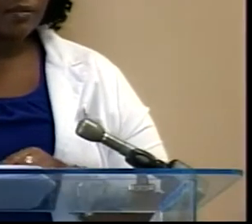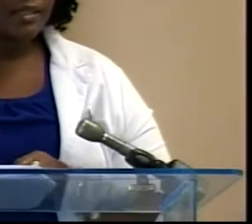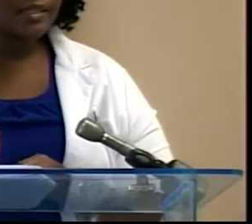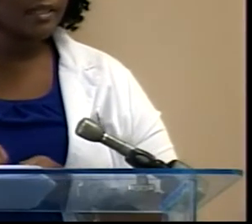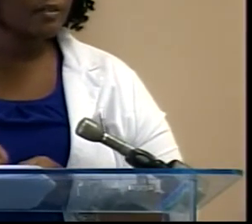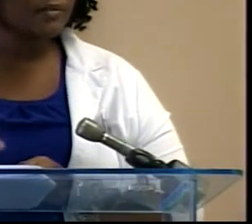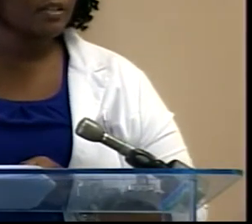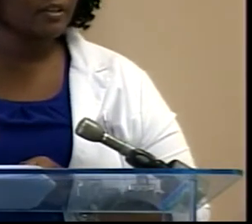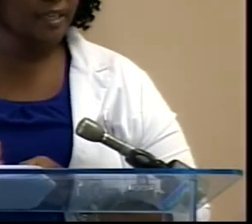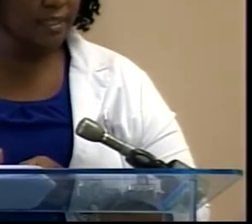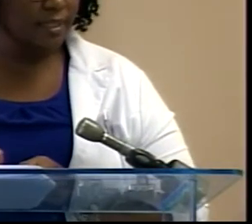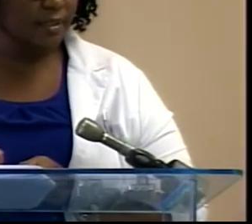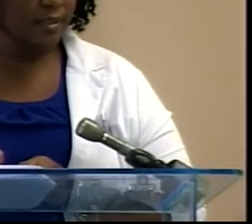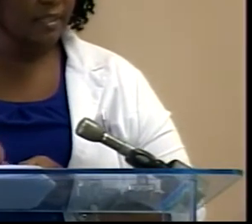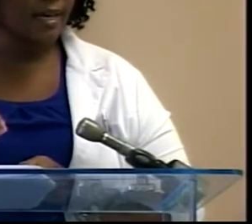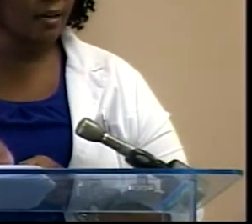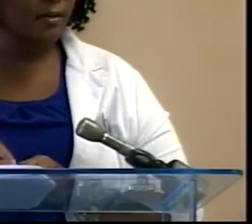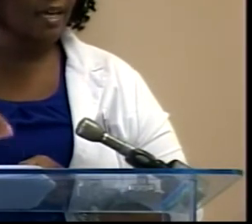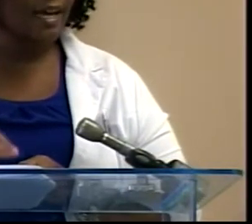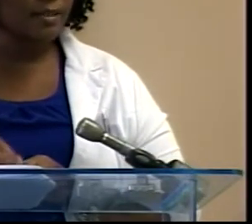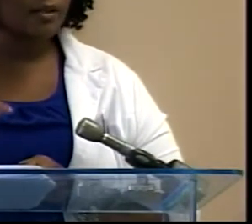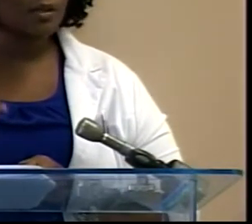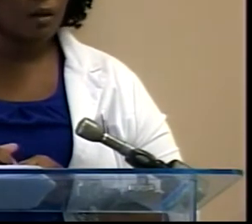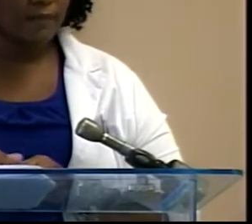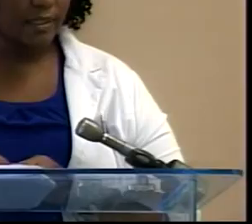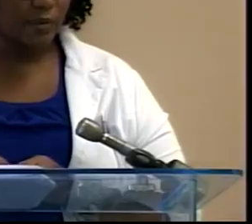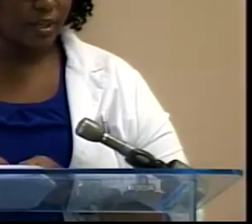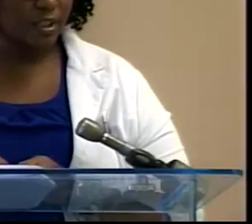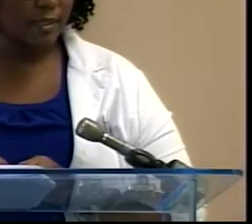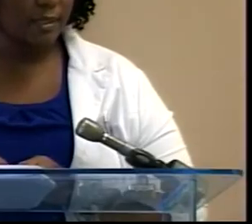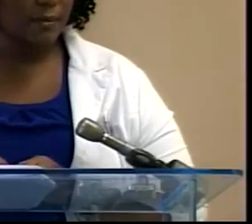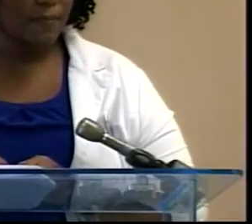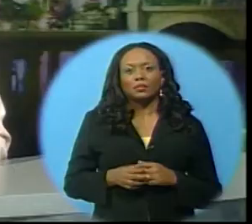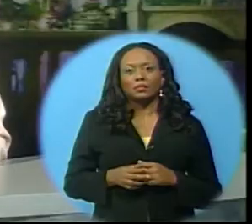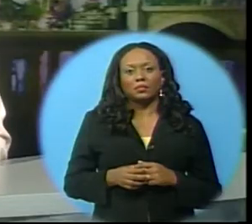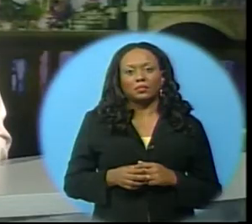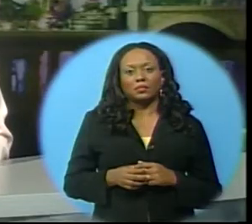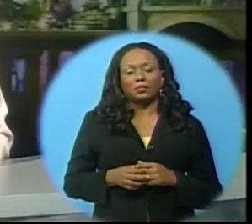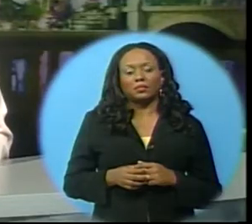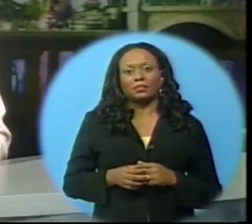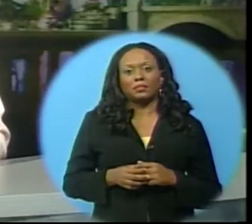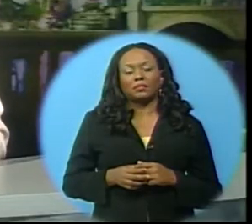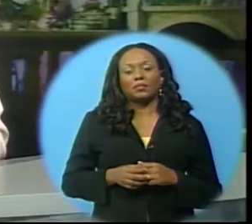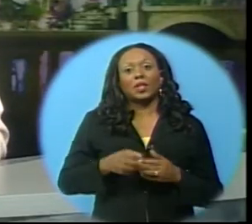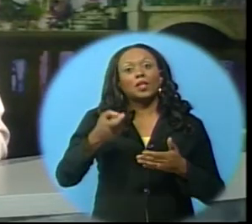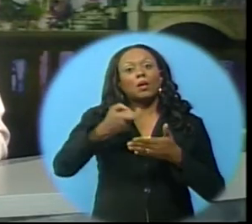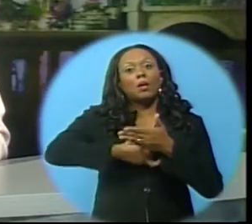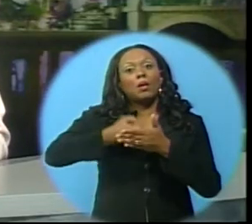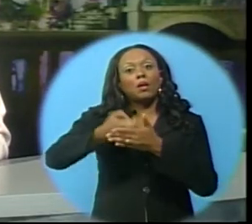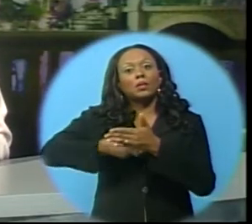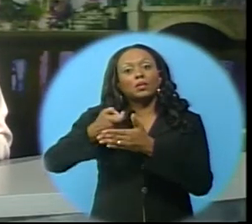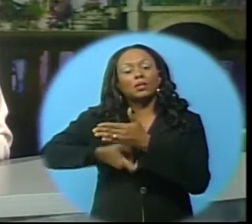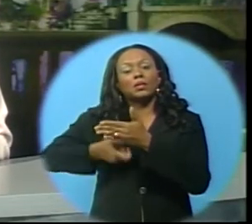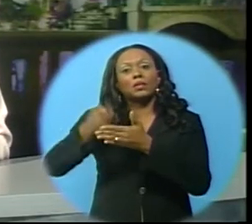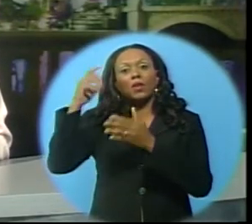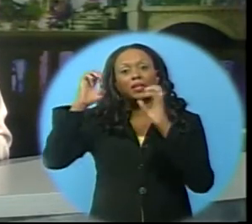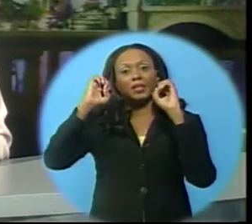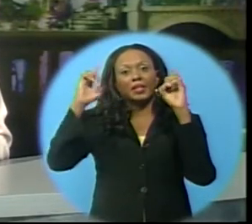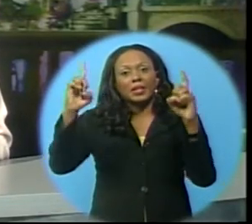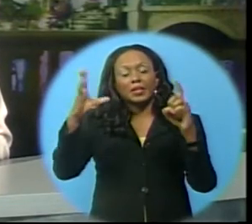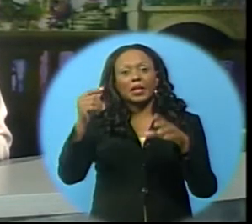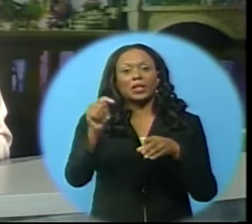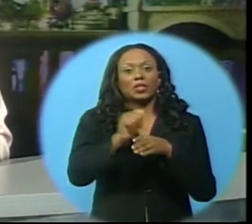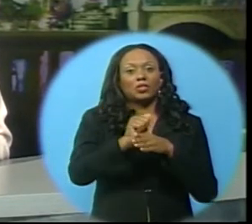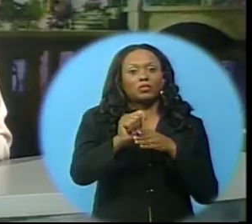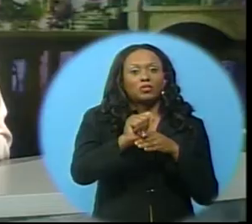The Student Centre was created to help to answer a lot of these questions. While the cost of education and training